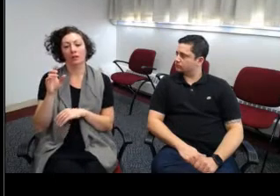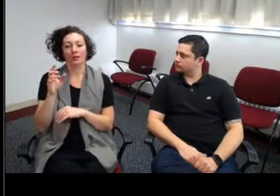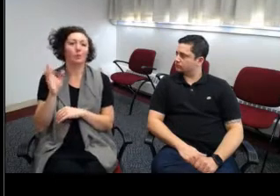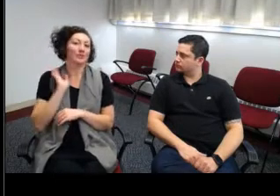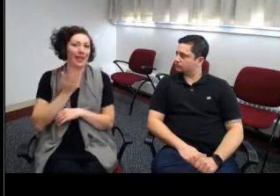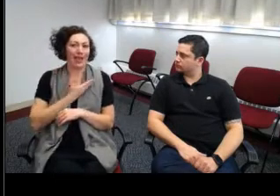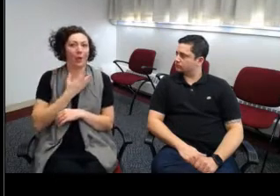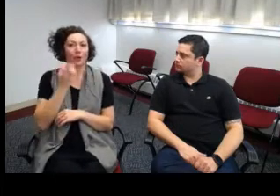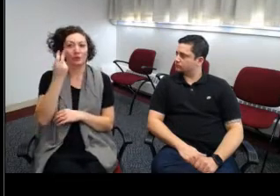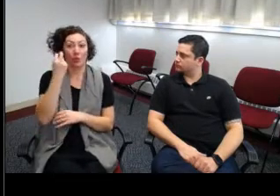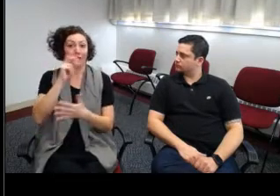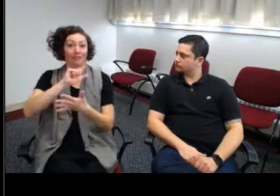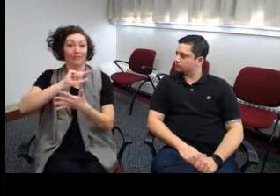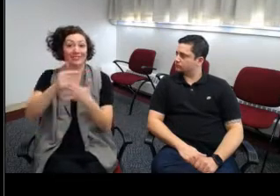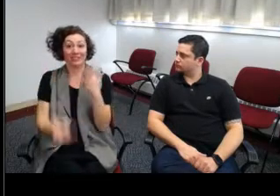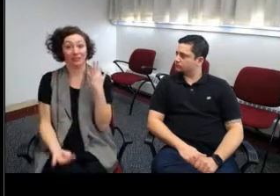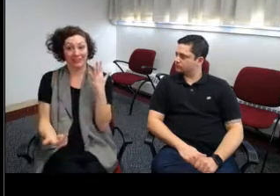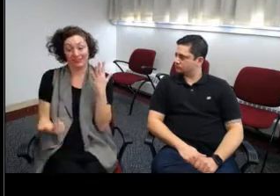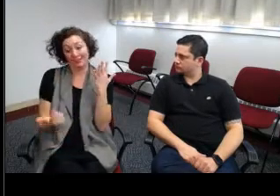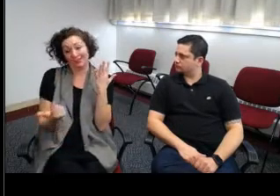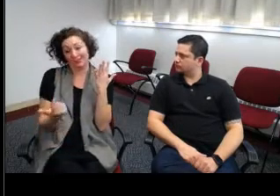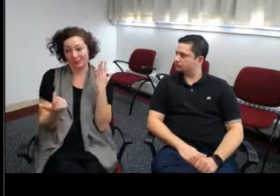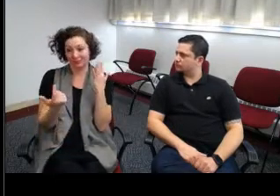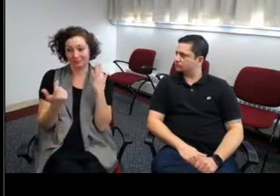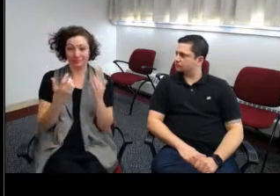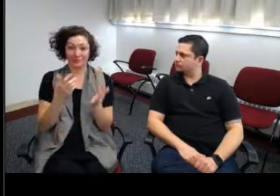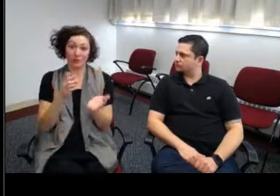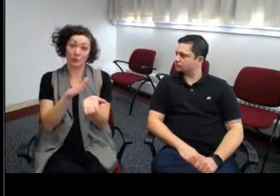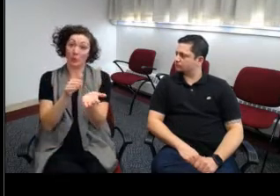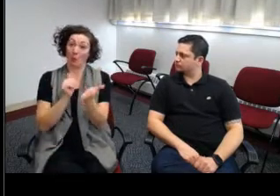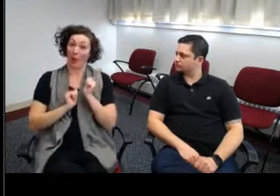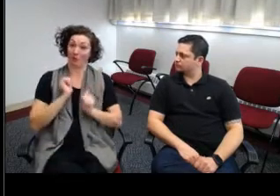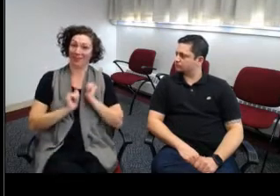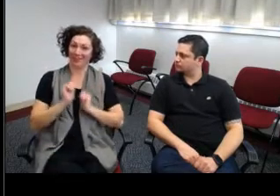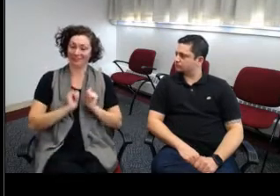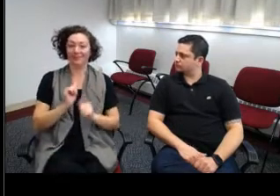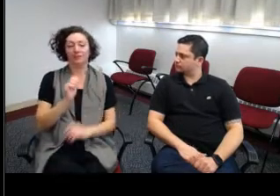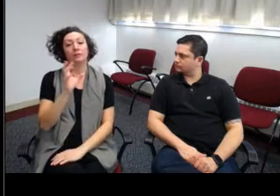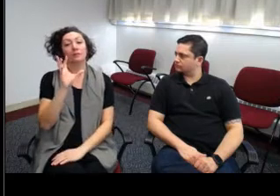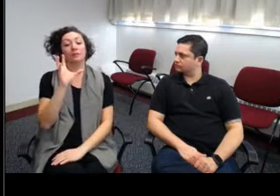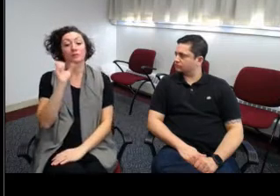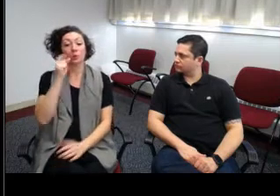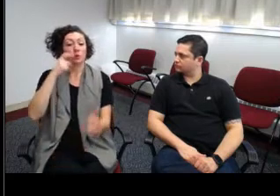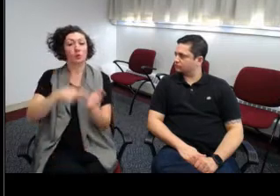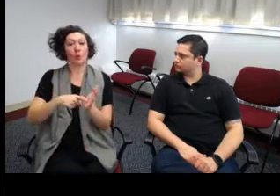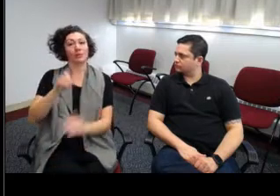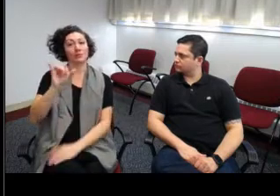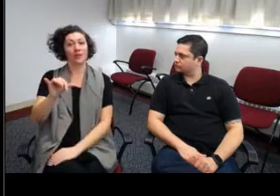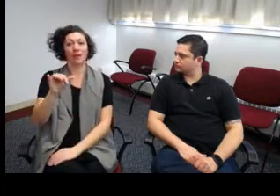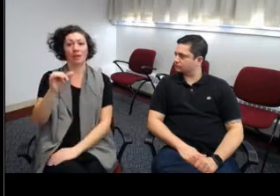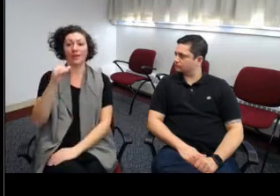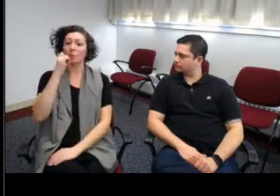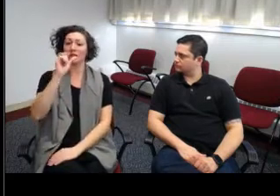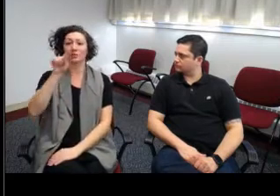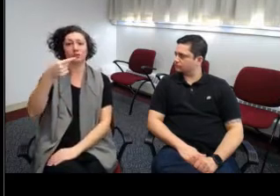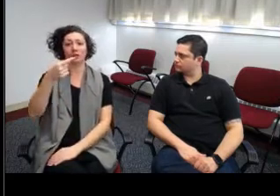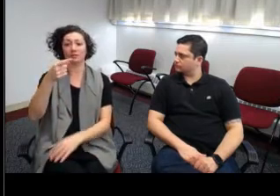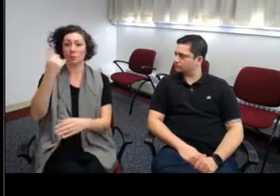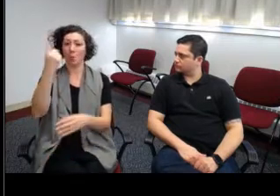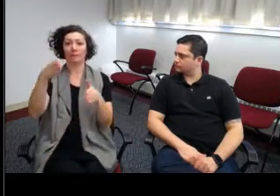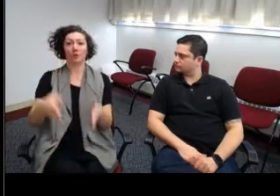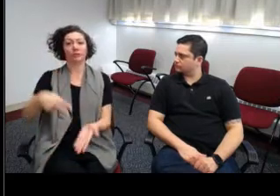So how we leverage the storytelling is really, through that 12 series video